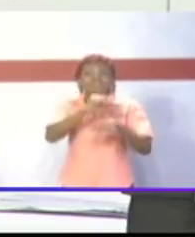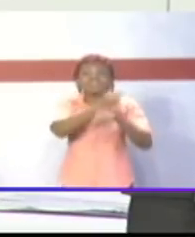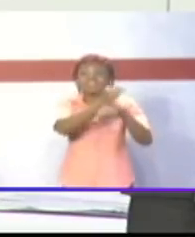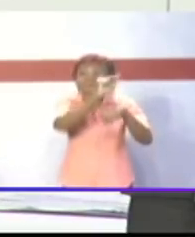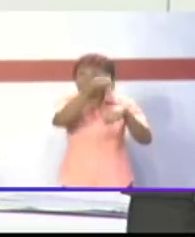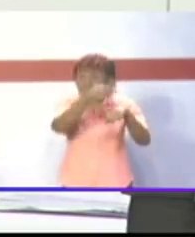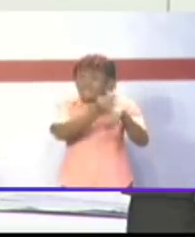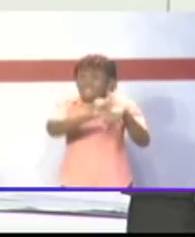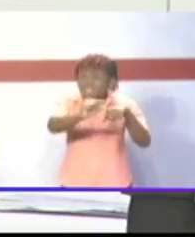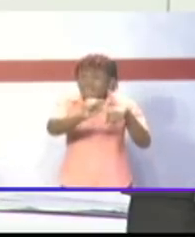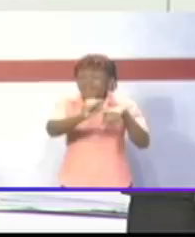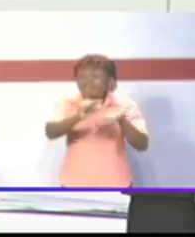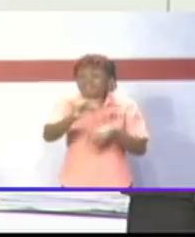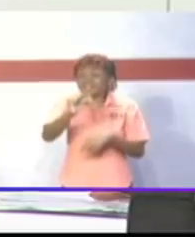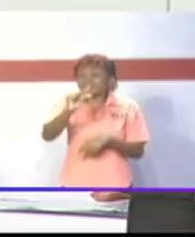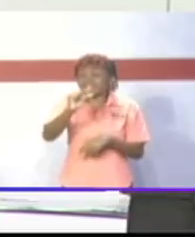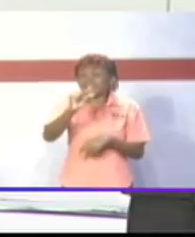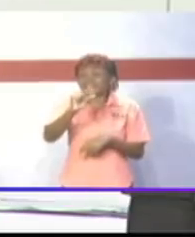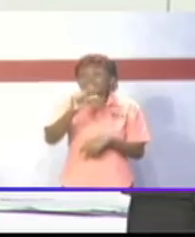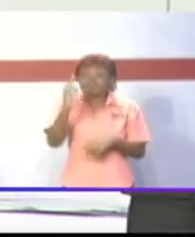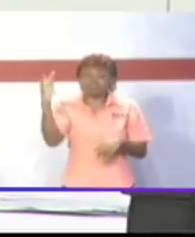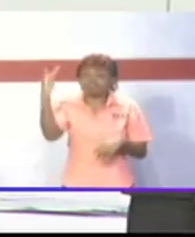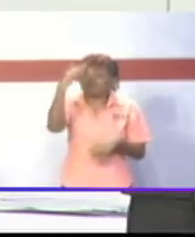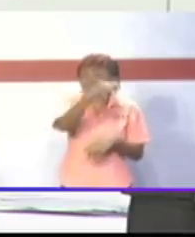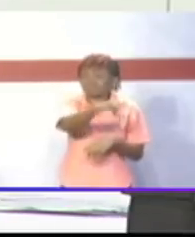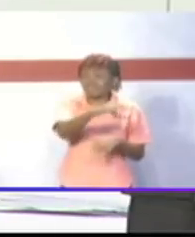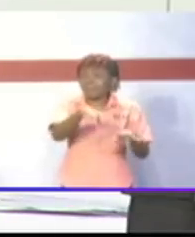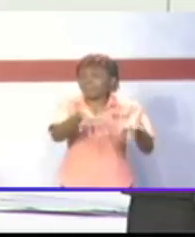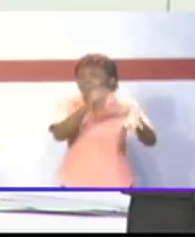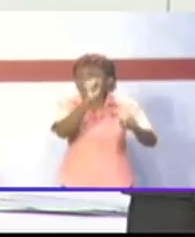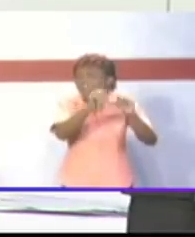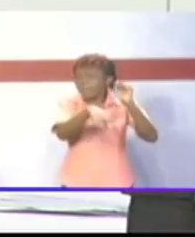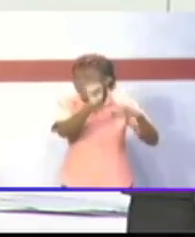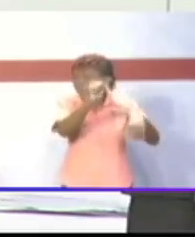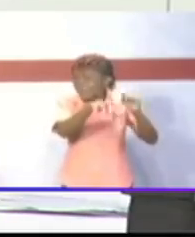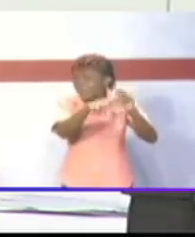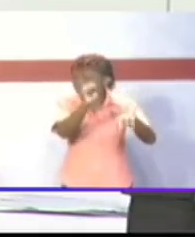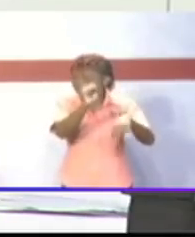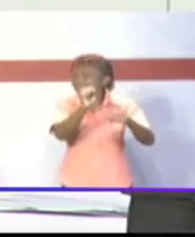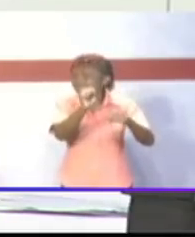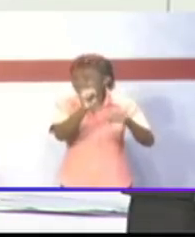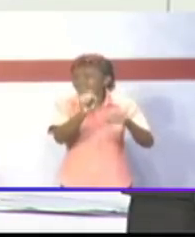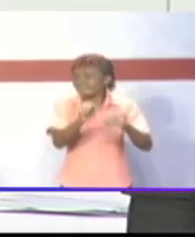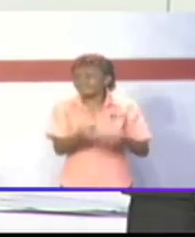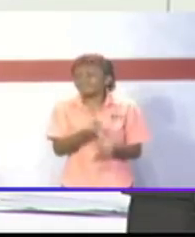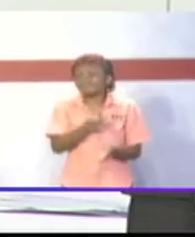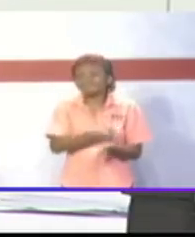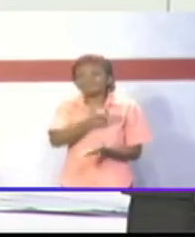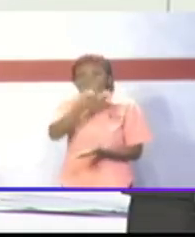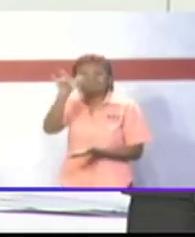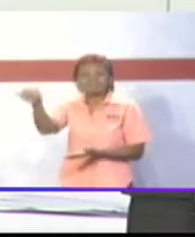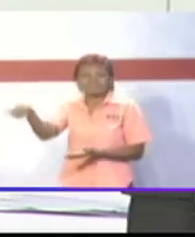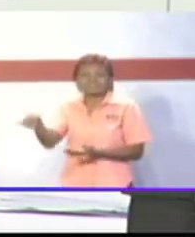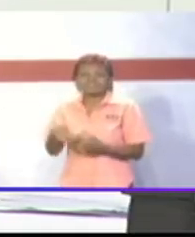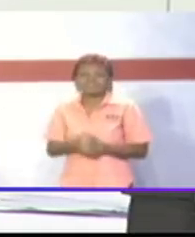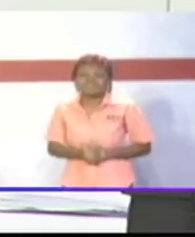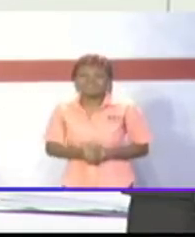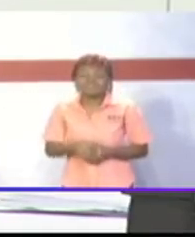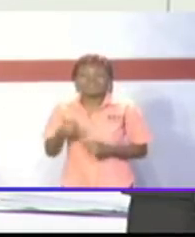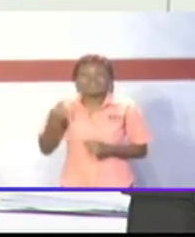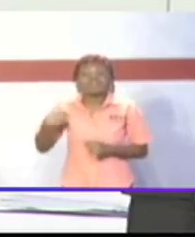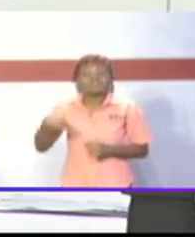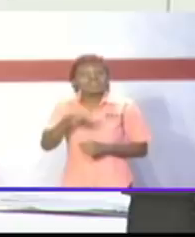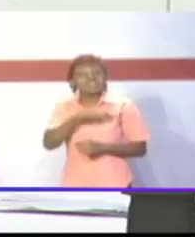ventilators that were in stock by a Trinidad and Tobago supplier. So we appreciate the support of